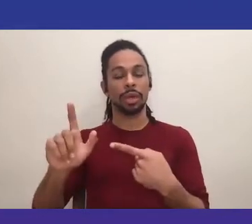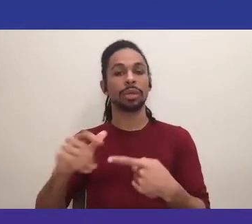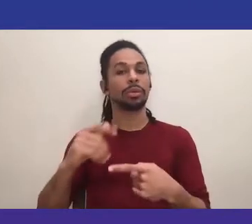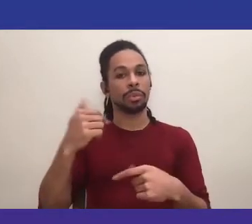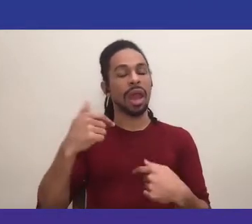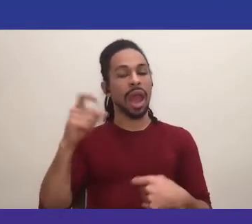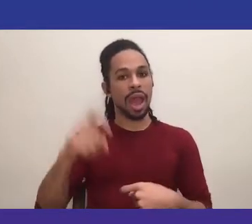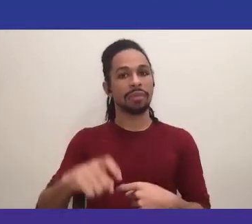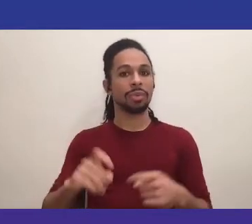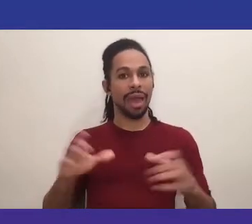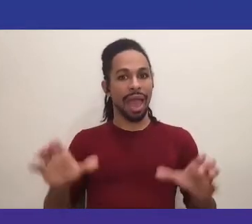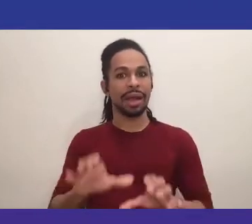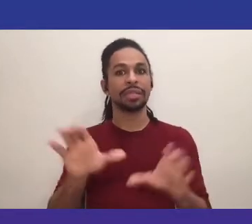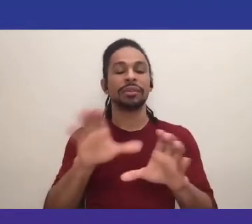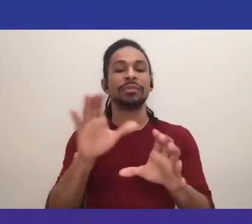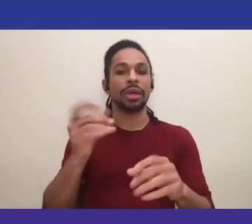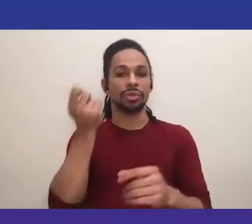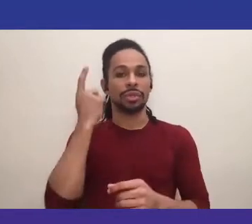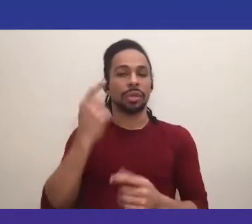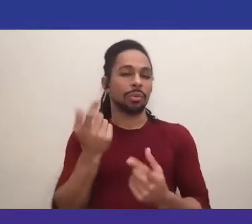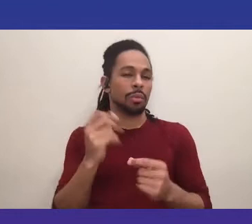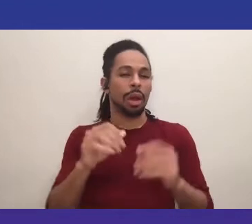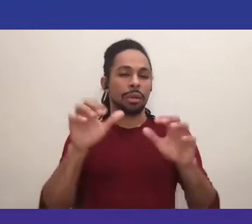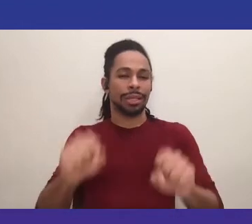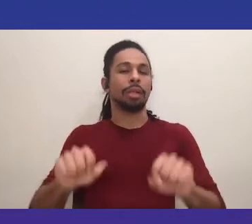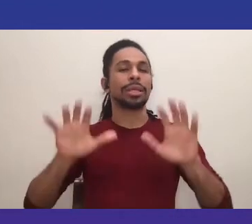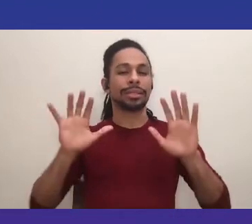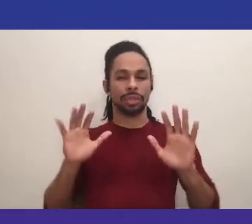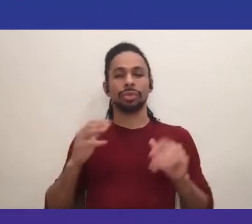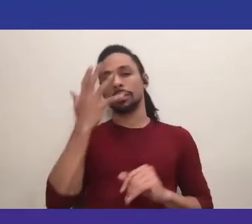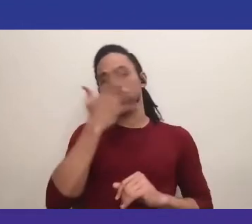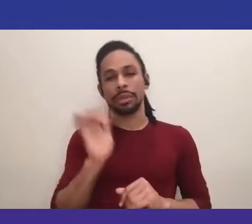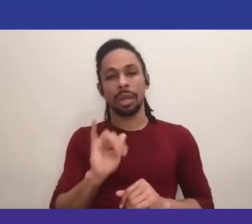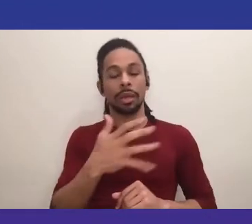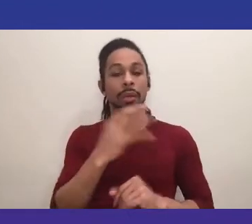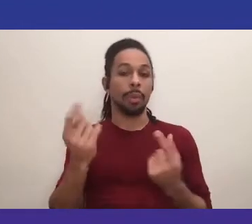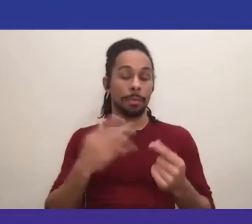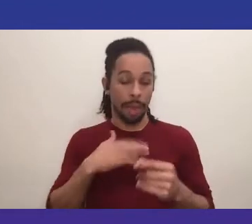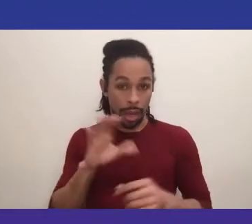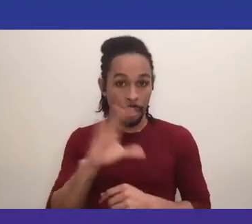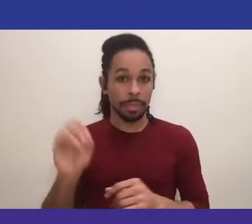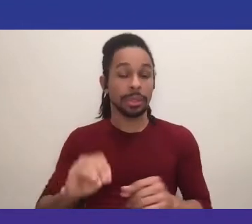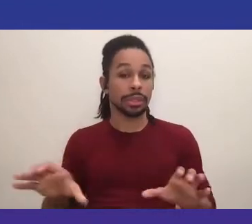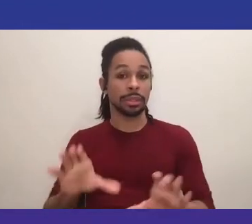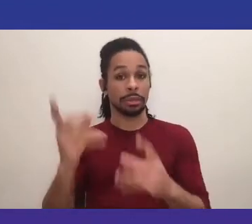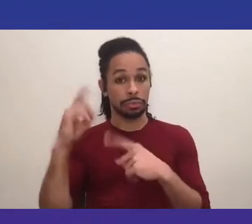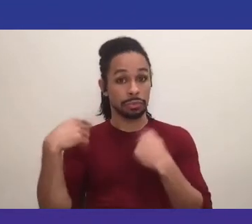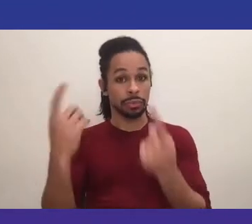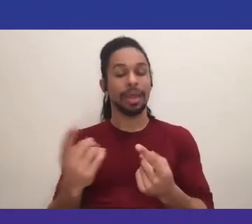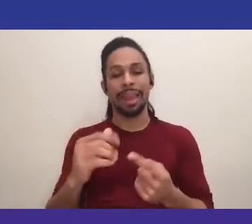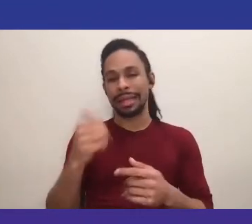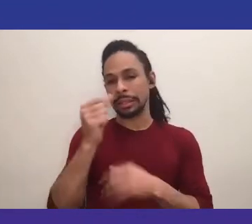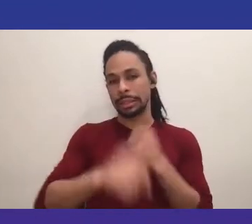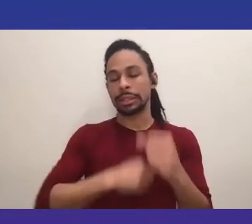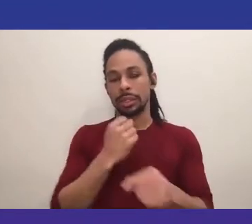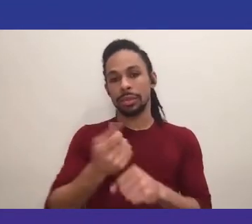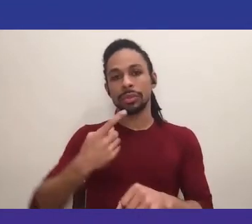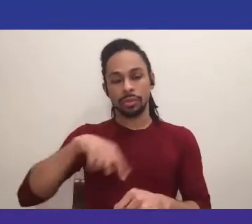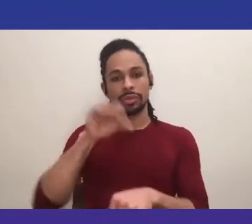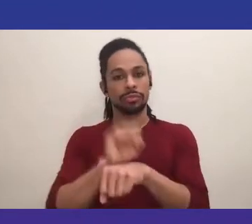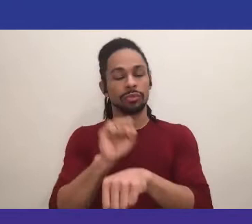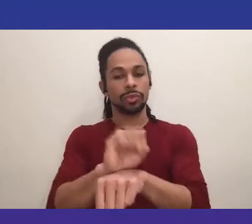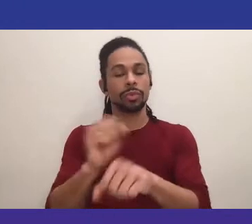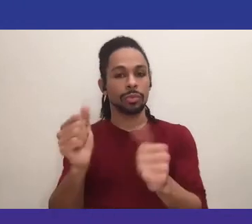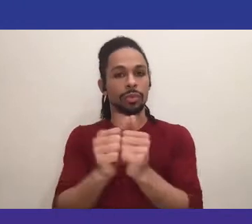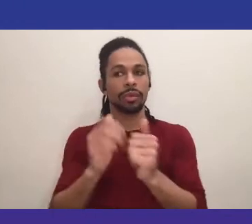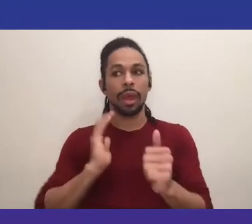what decolonization look like. And what my company have done is so for the last 10 years, we've worked with